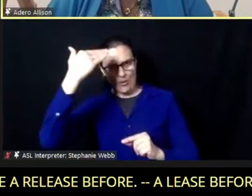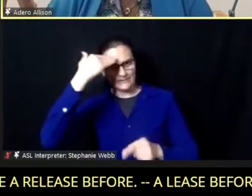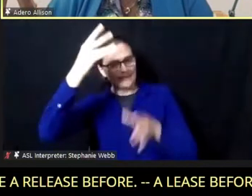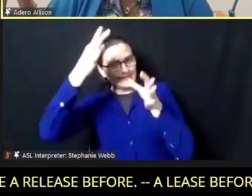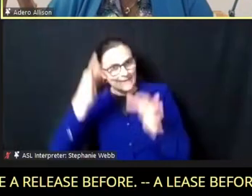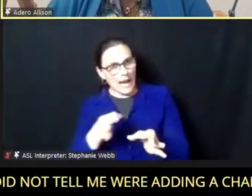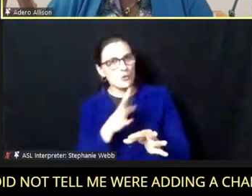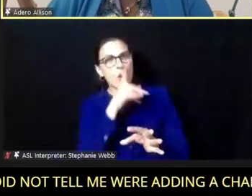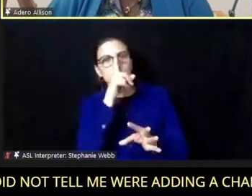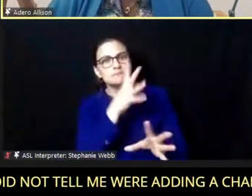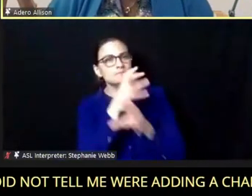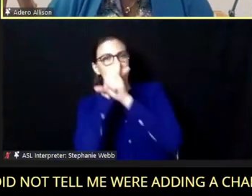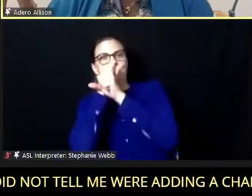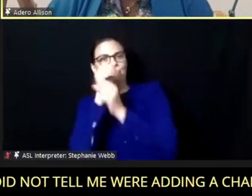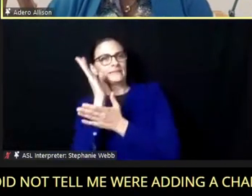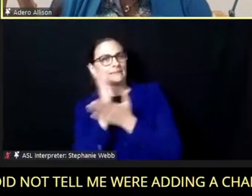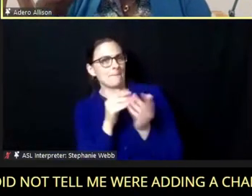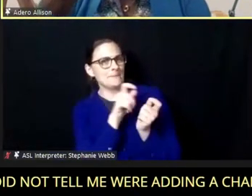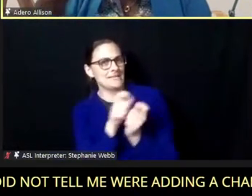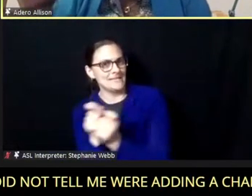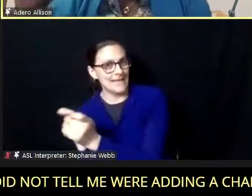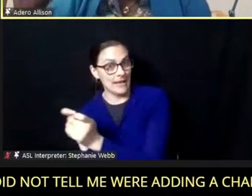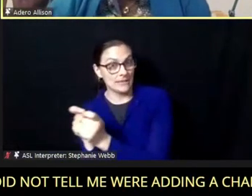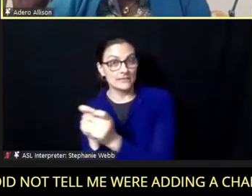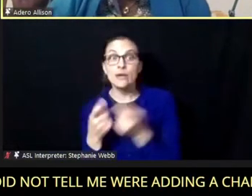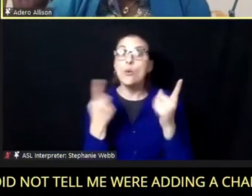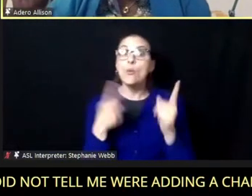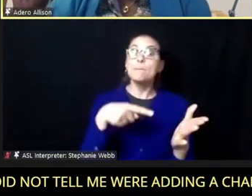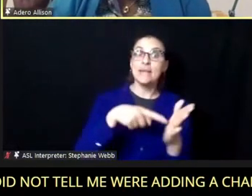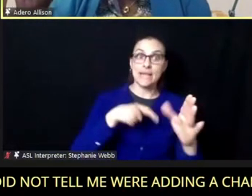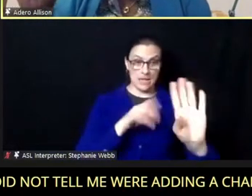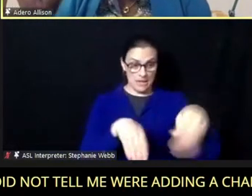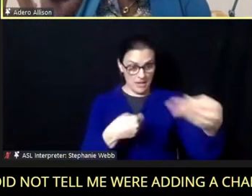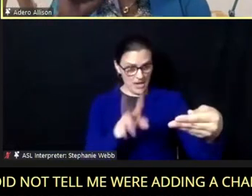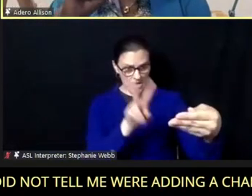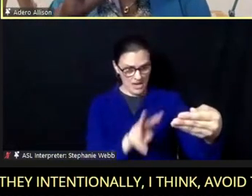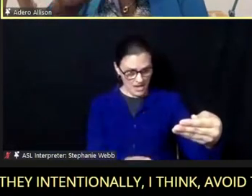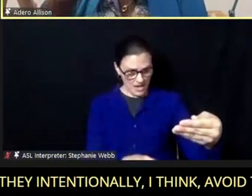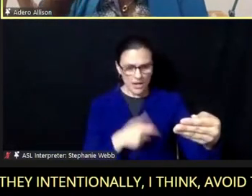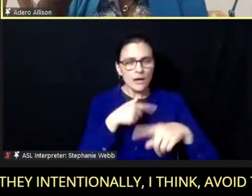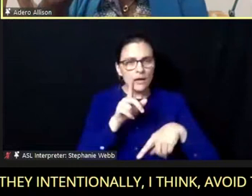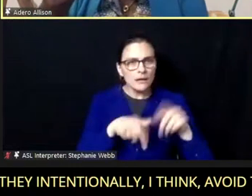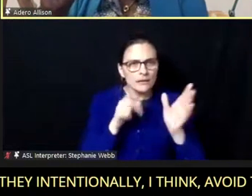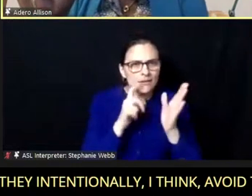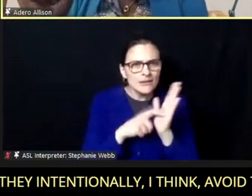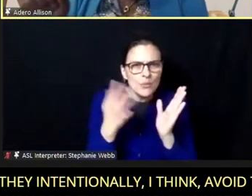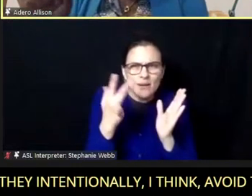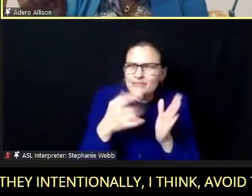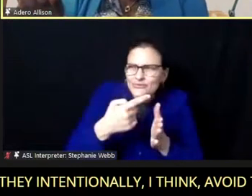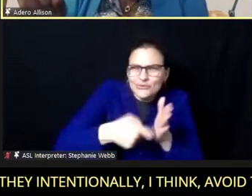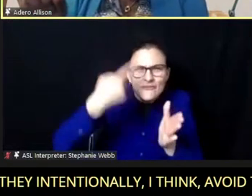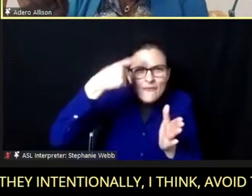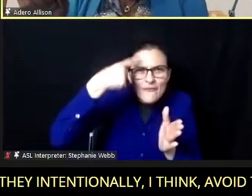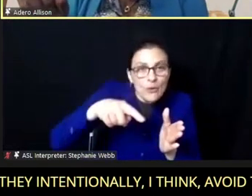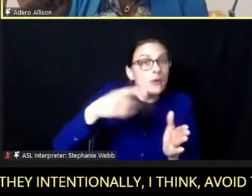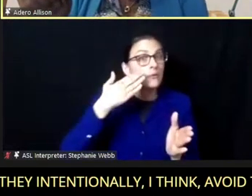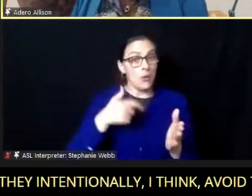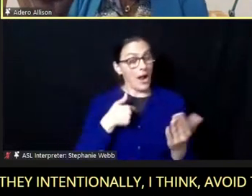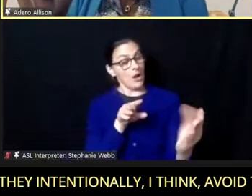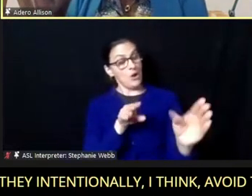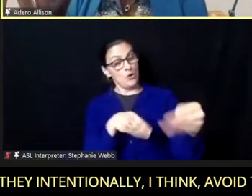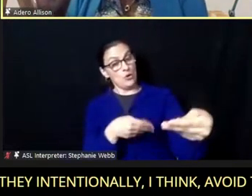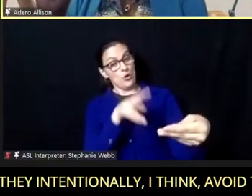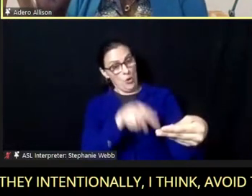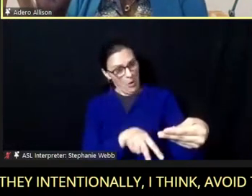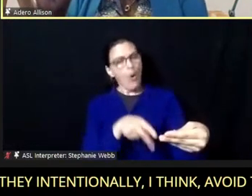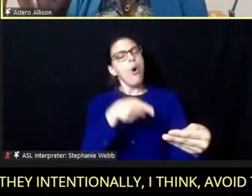charged for. Because I could clearly see, here's my usual charge, and here's another $39 or $40 worth